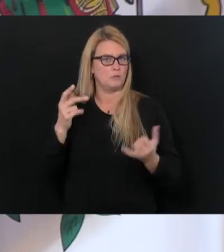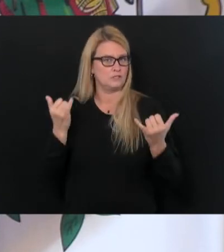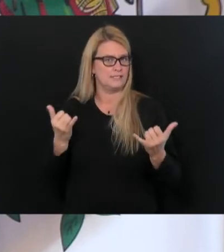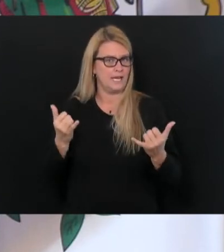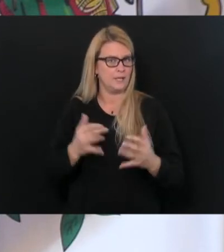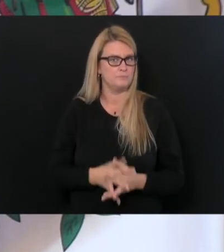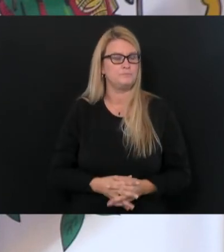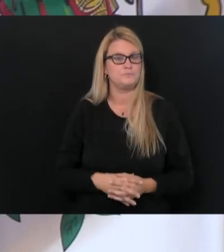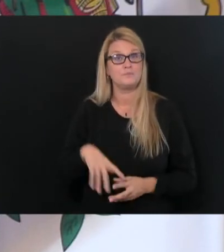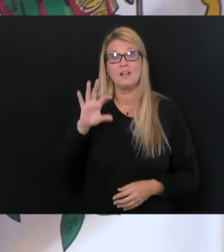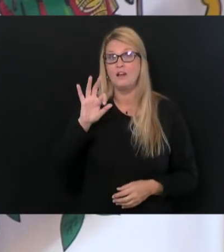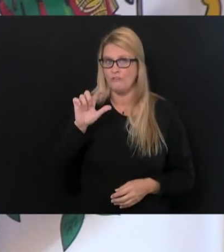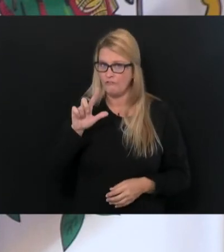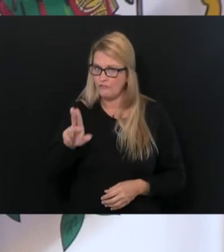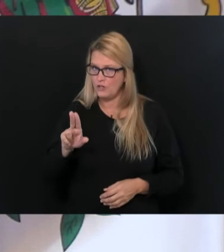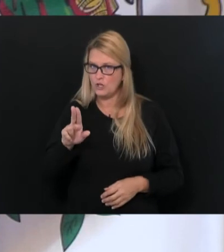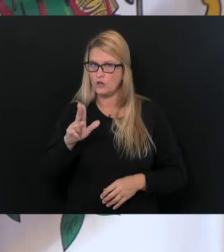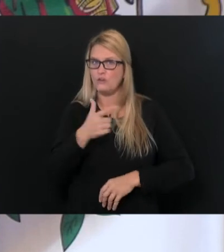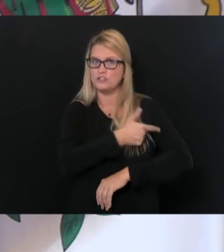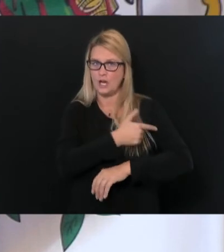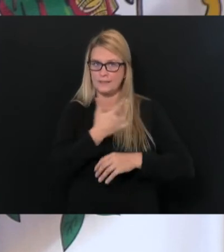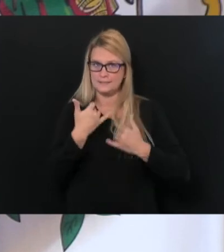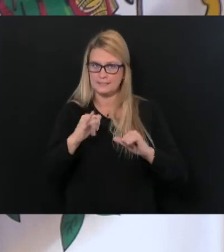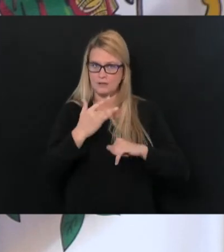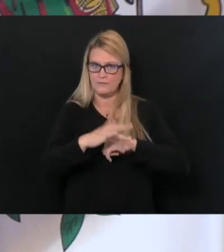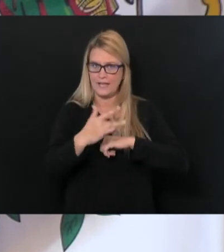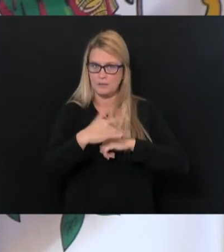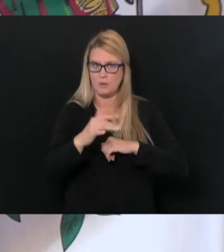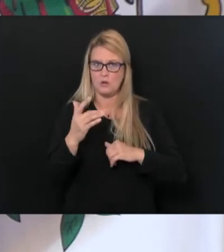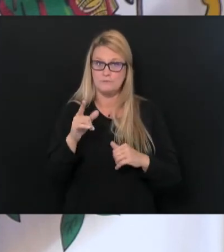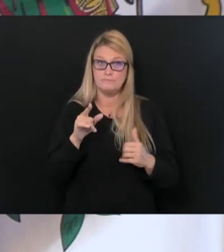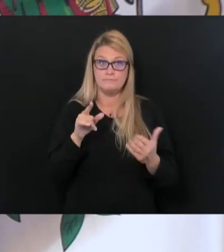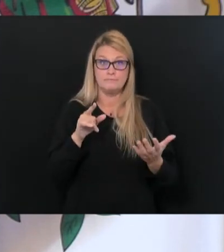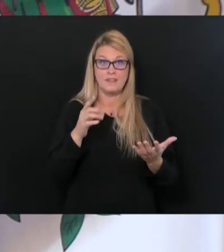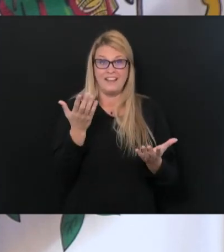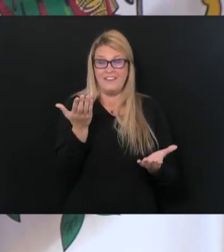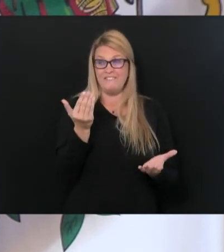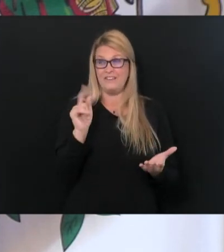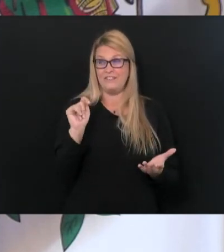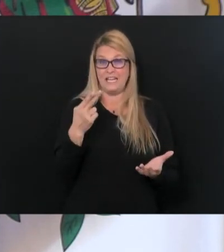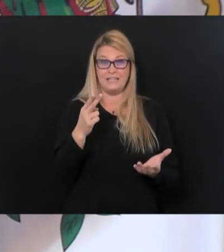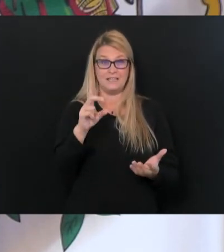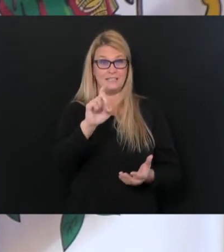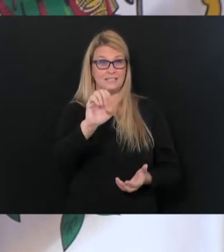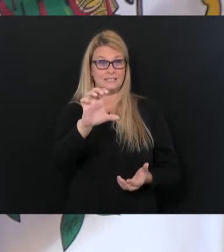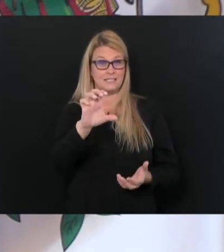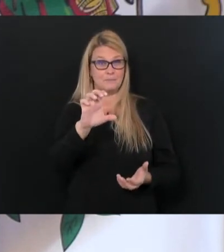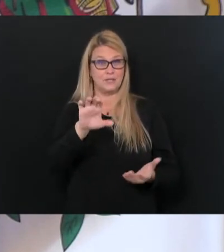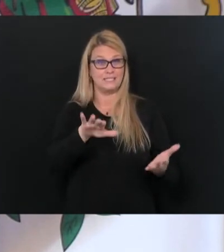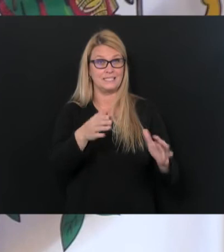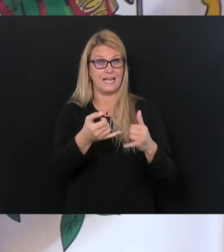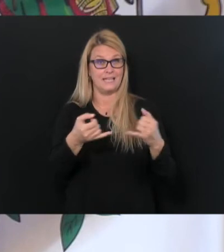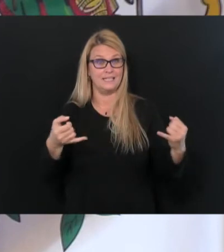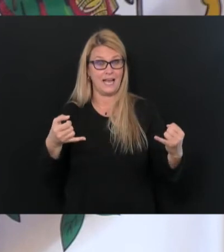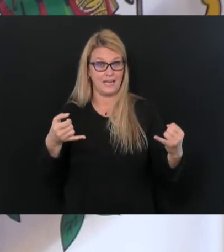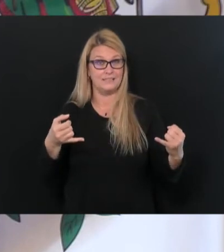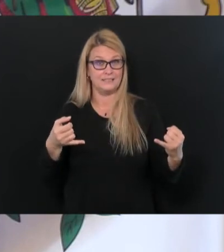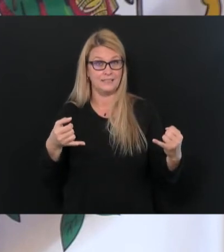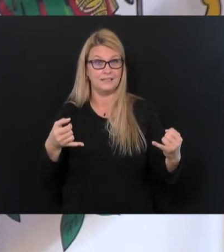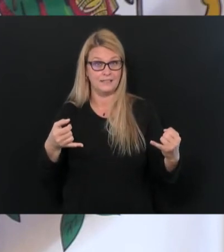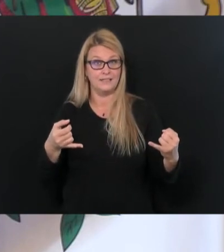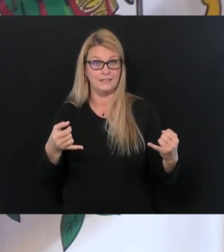flu vaccine, continues to be available. The 15th of December is a deadline for which we can